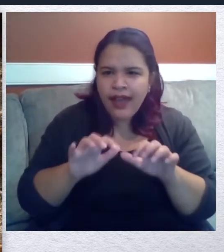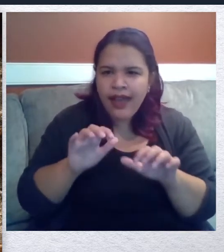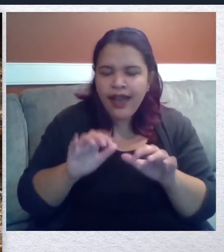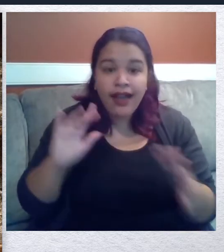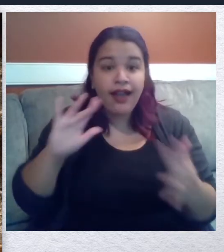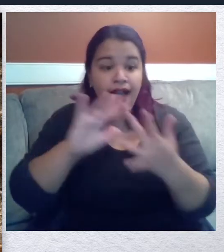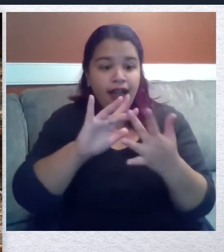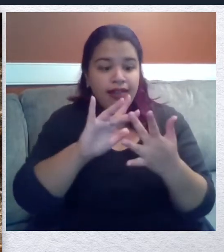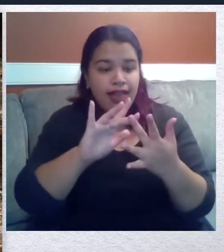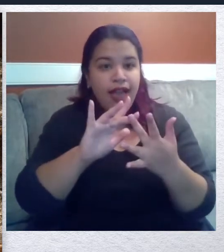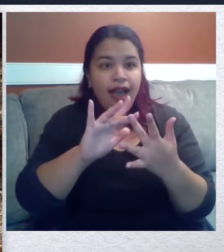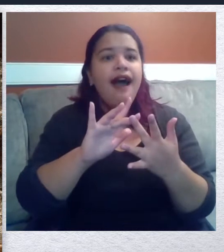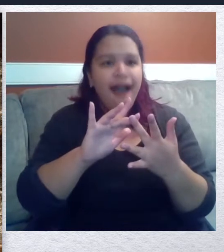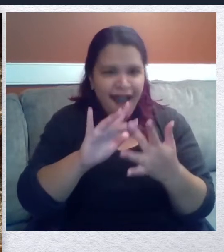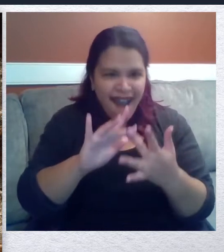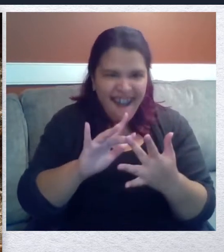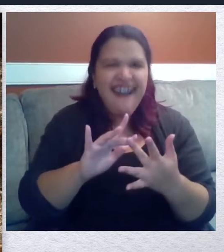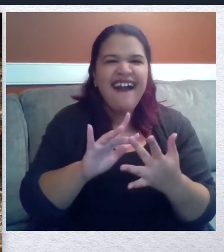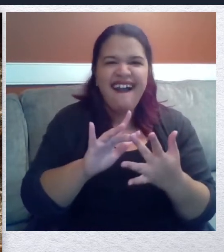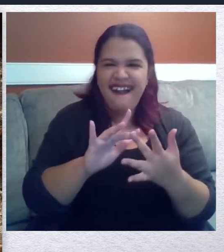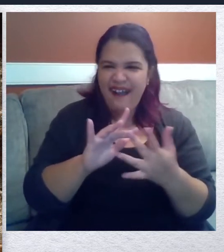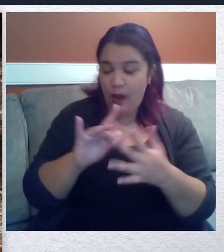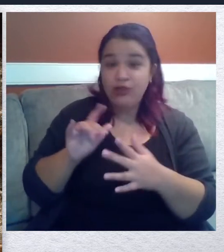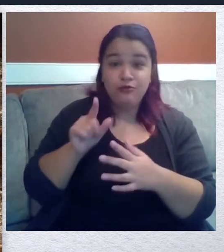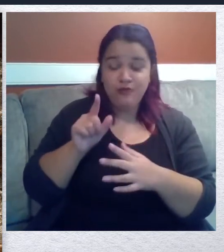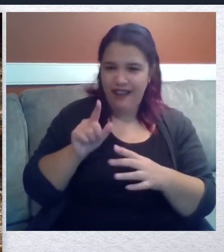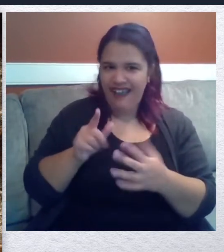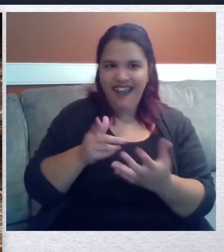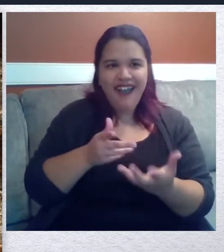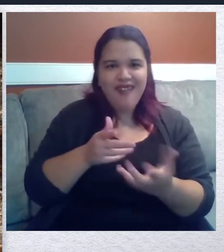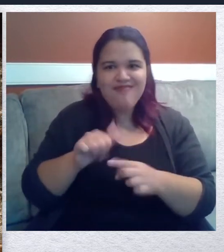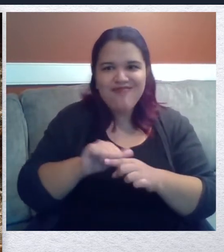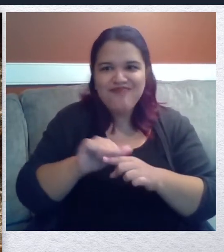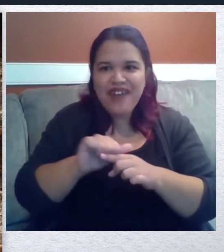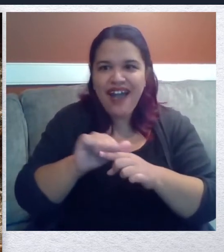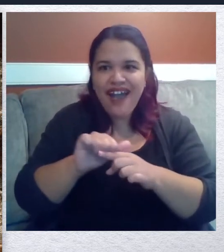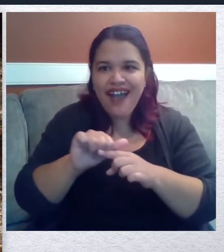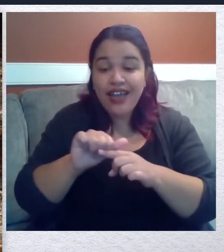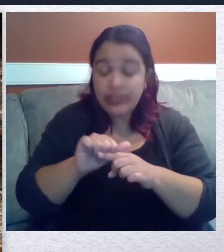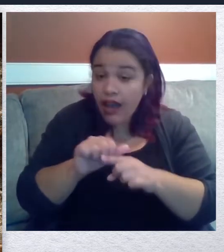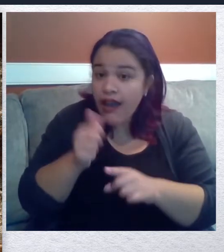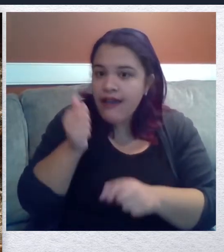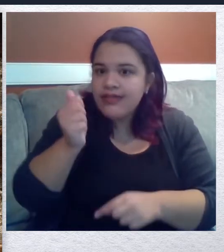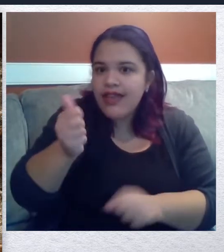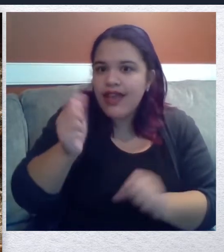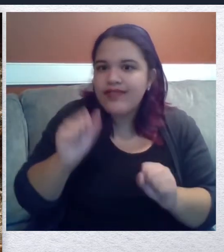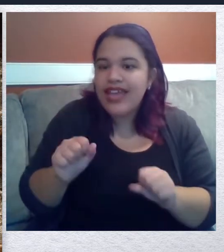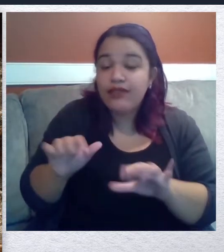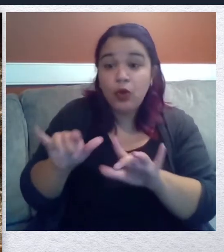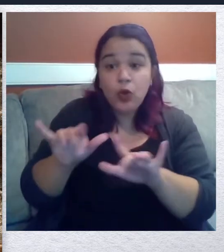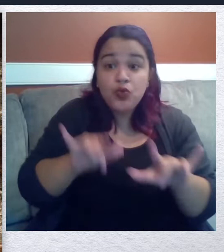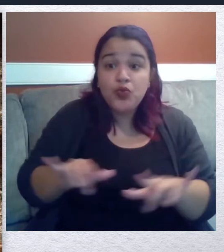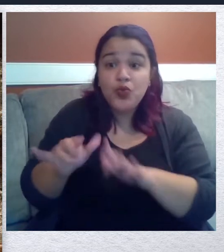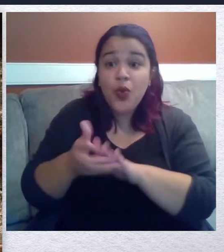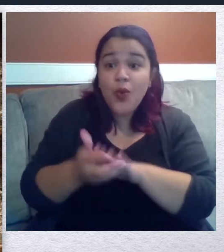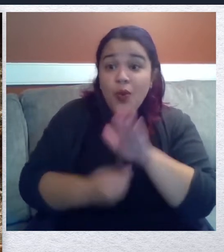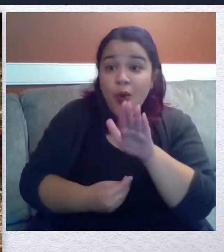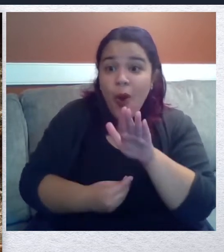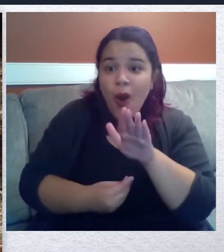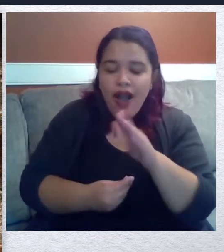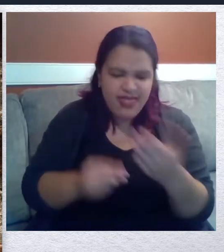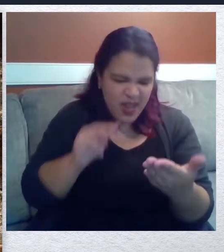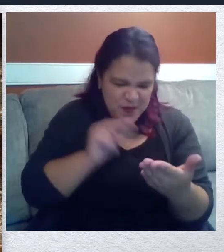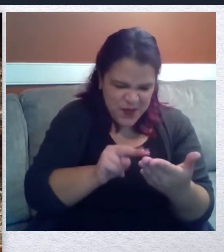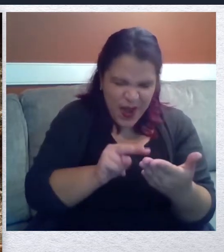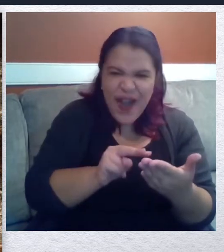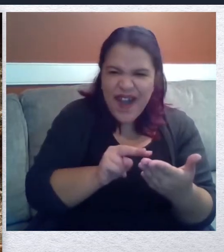the recording to check lighting and sound quality. You will want to make sure your answers are clear and can be